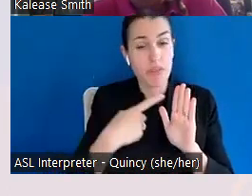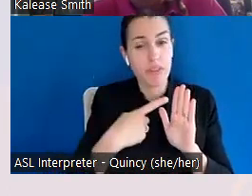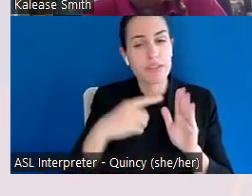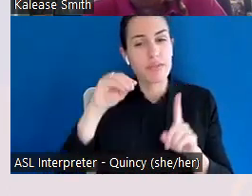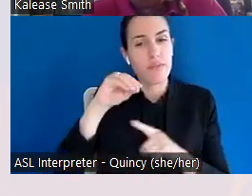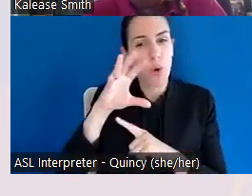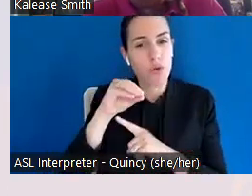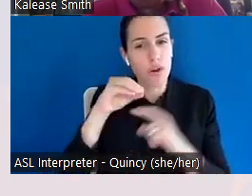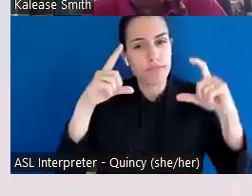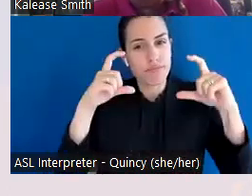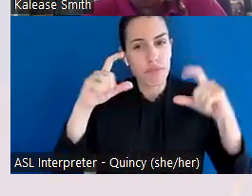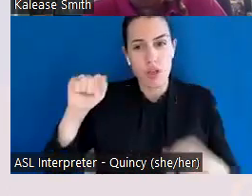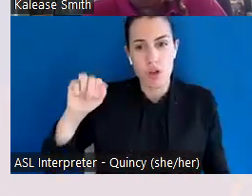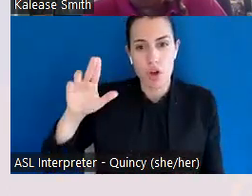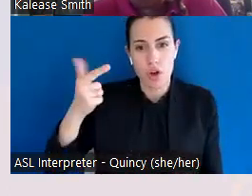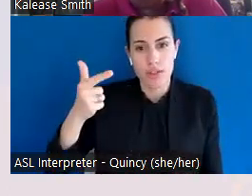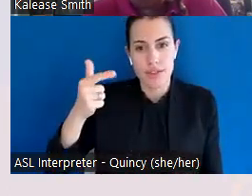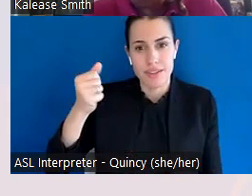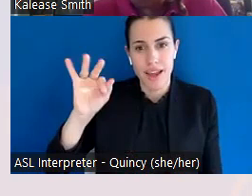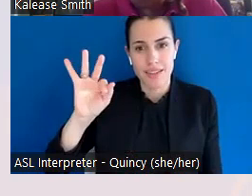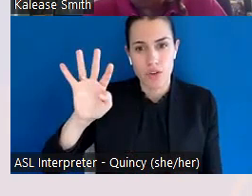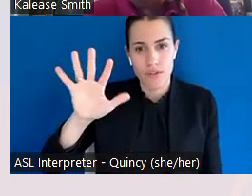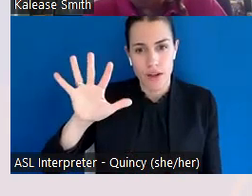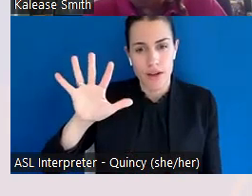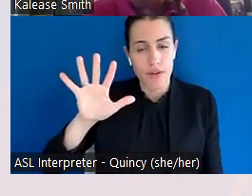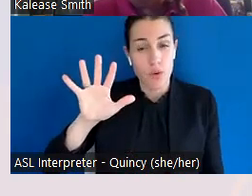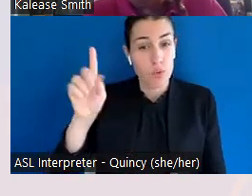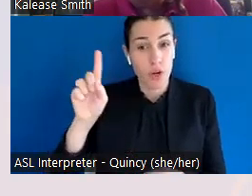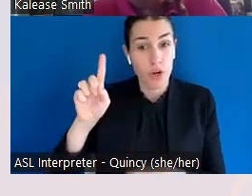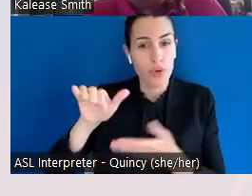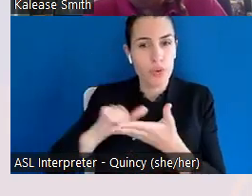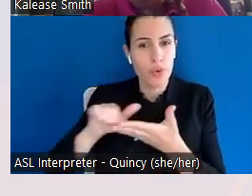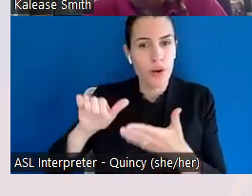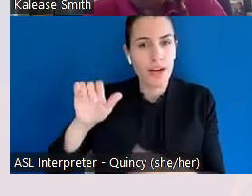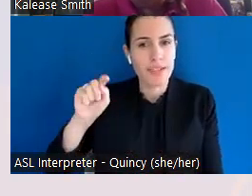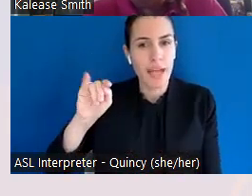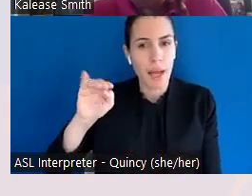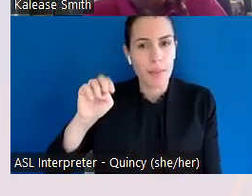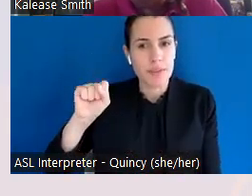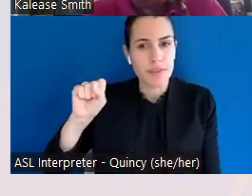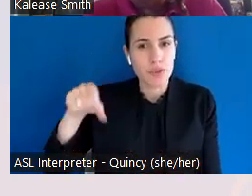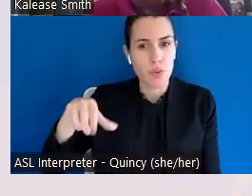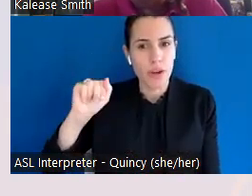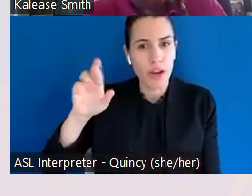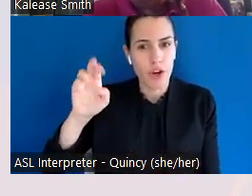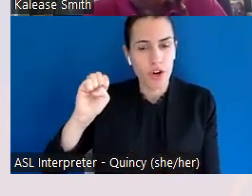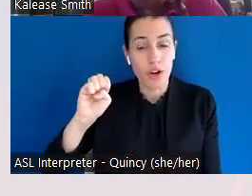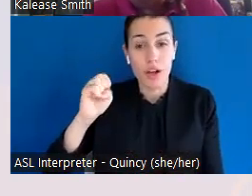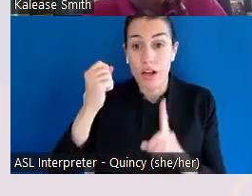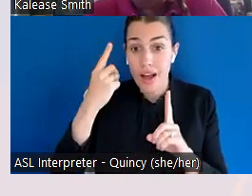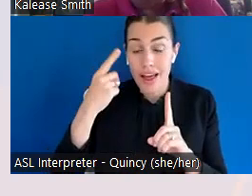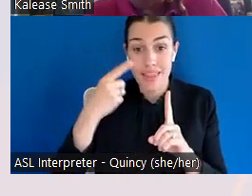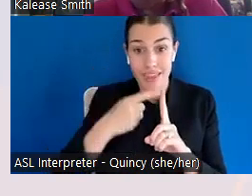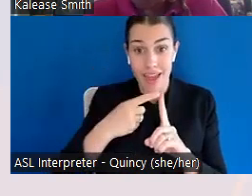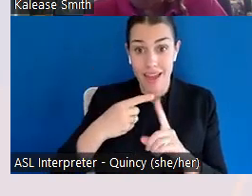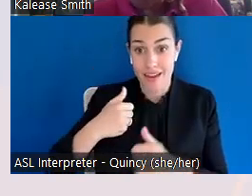in August 1945 in Times Square, New York. It portrays a Navy sailor embracing and kissing a total stranger who turns out